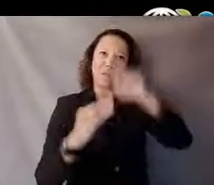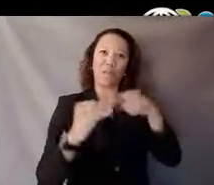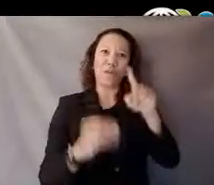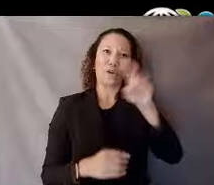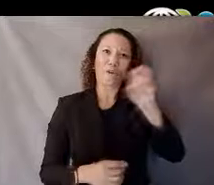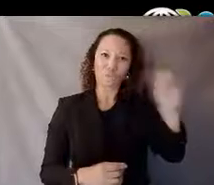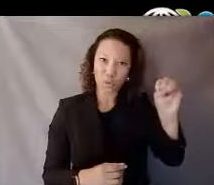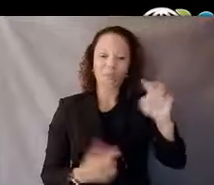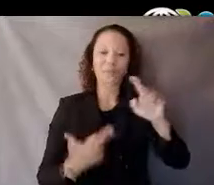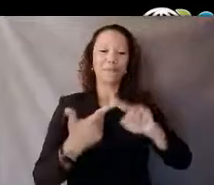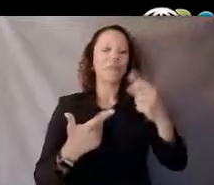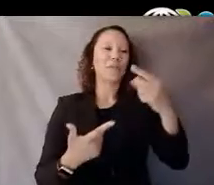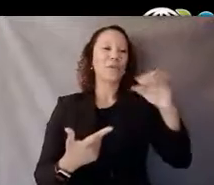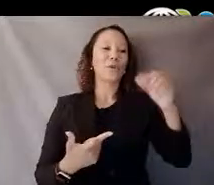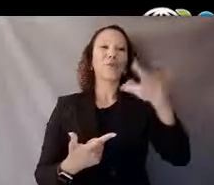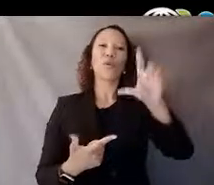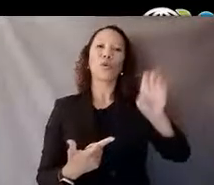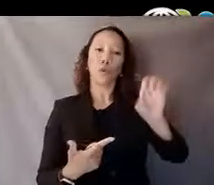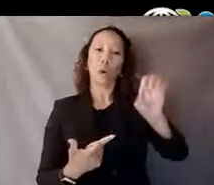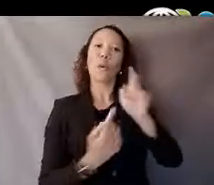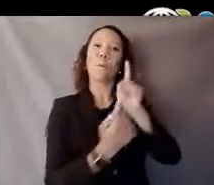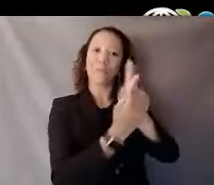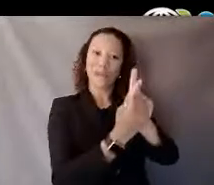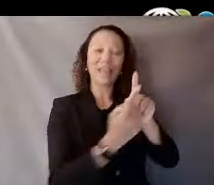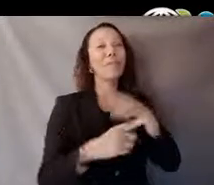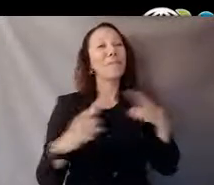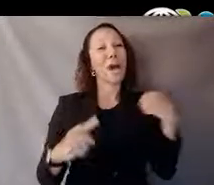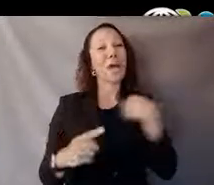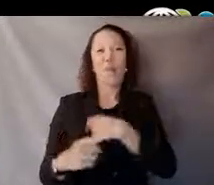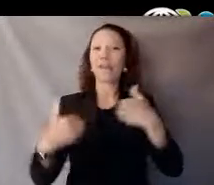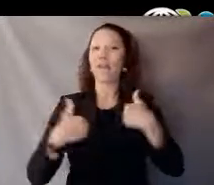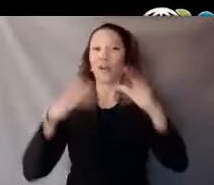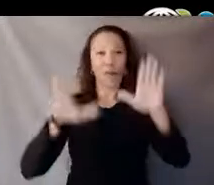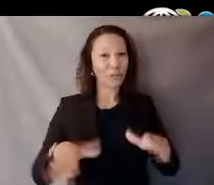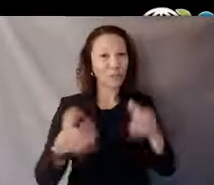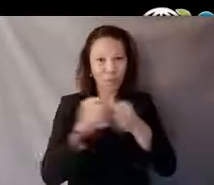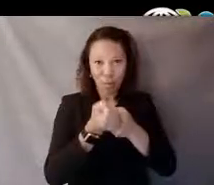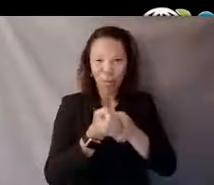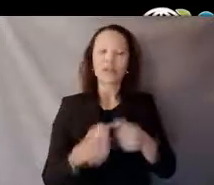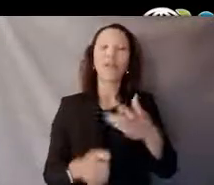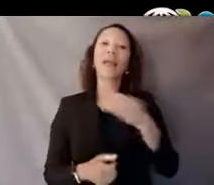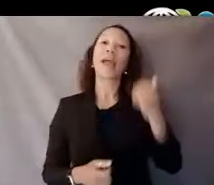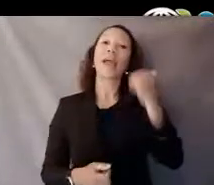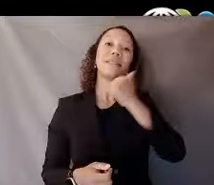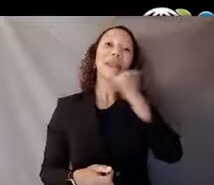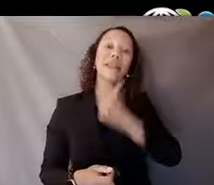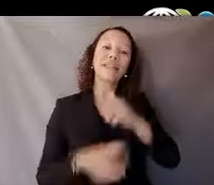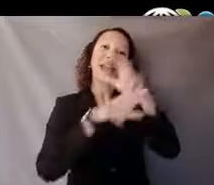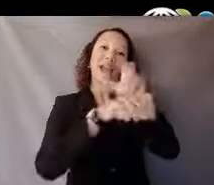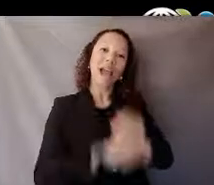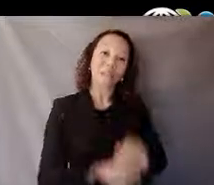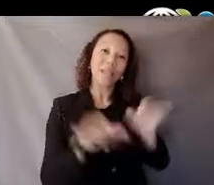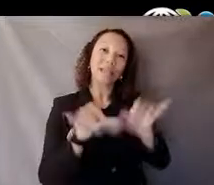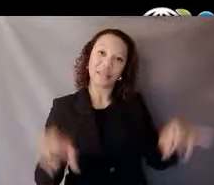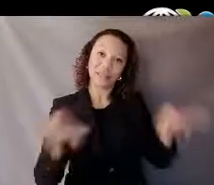Google Meet real quick. So, but we've had great support in that. And then those daily habits, even for remote workers, are